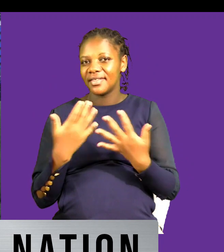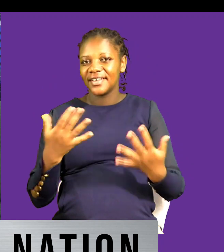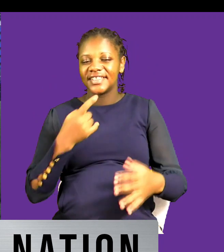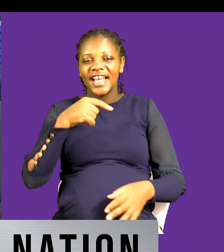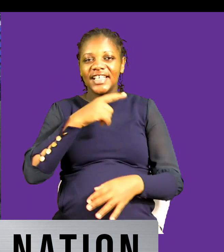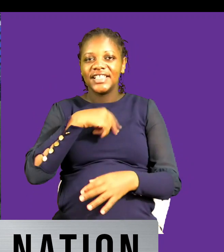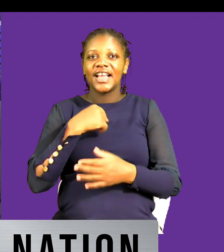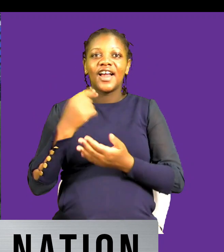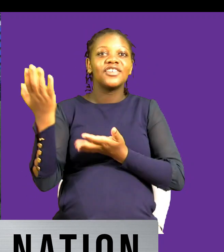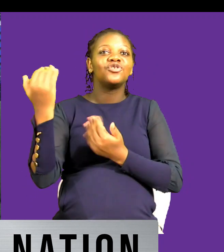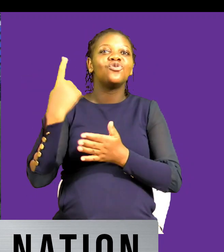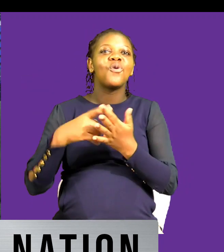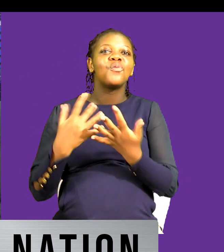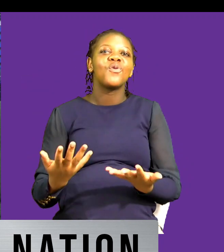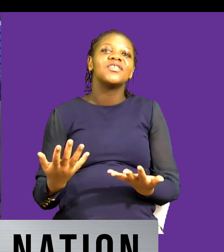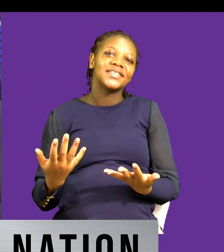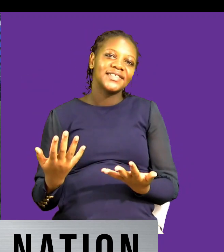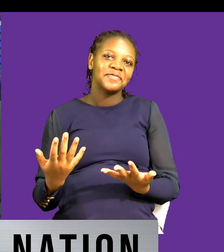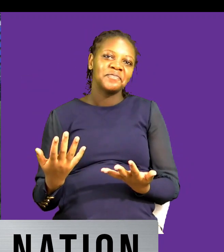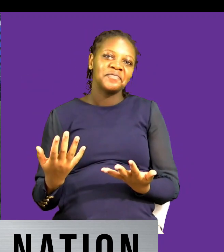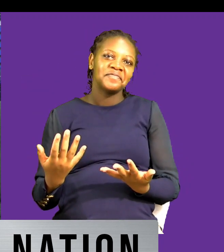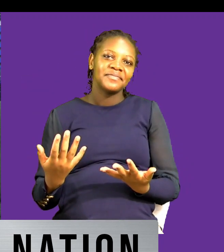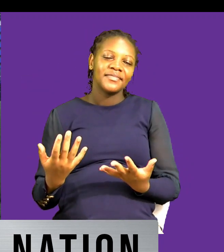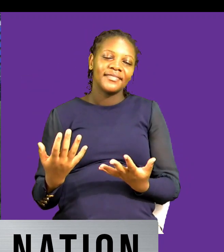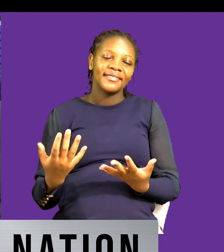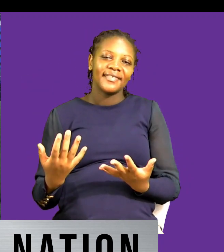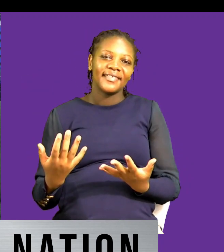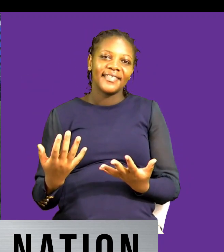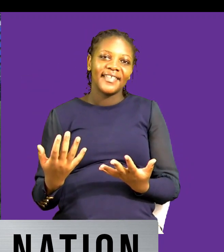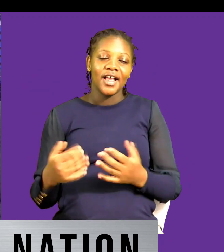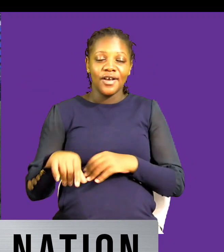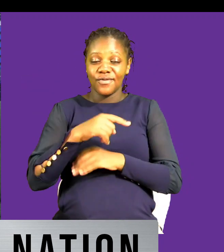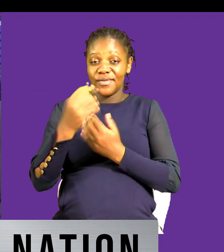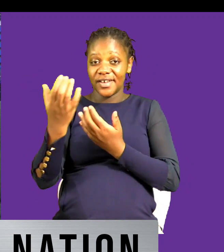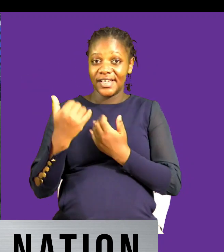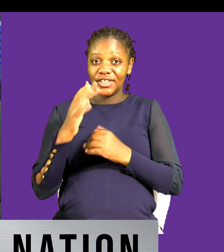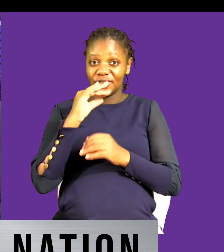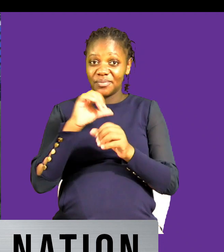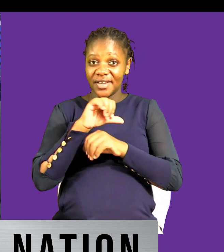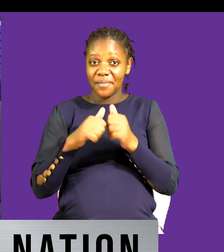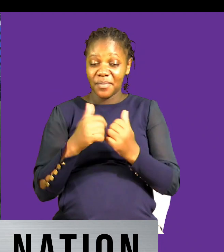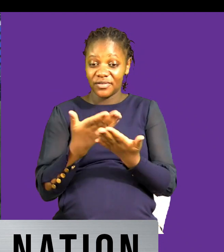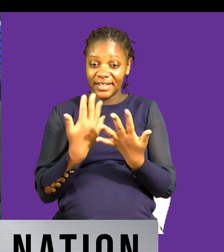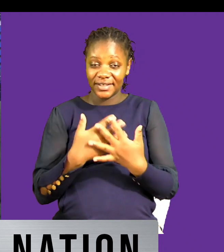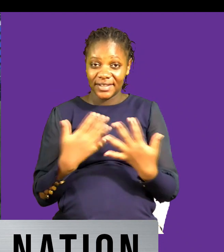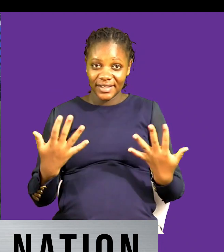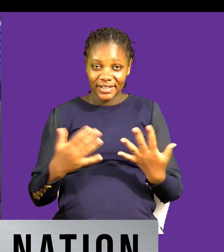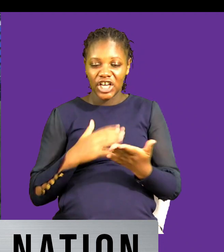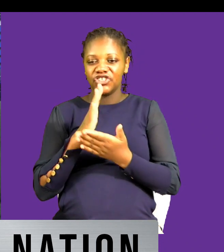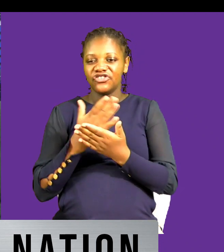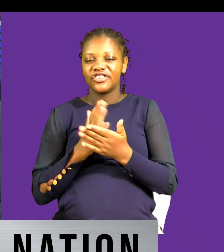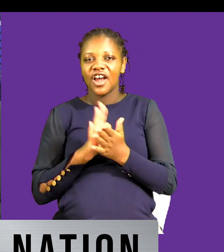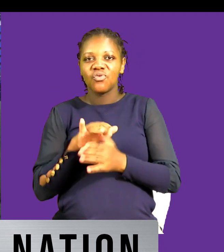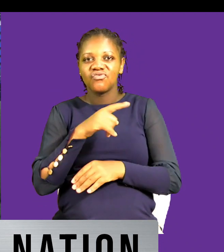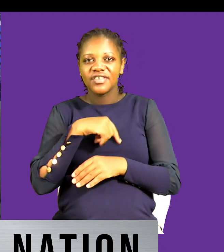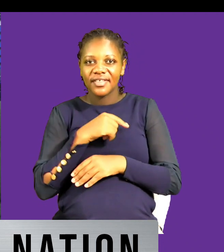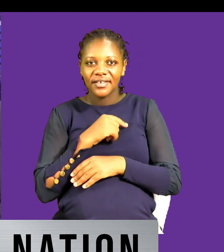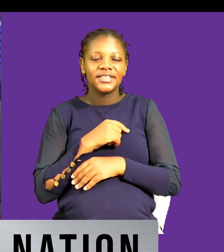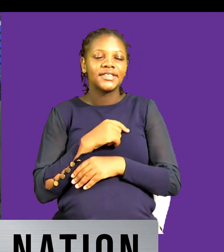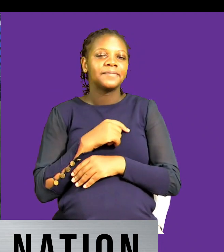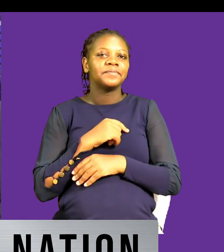for the new year politically? We need to talk about these things. Keep on sharing with us the genuine marks of a